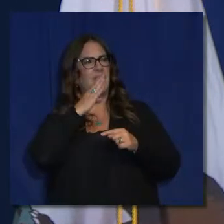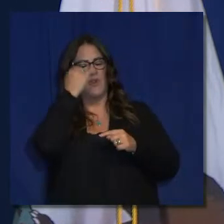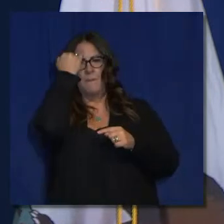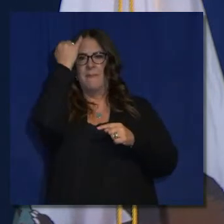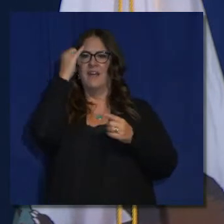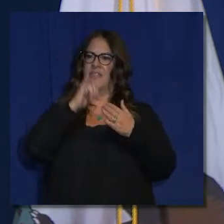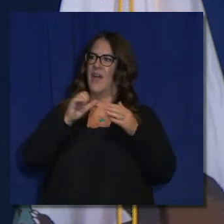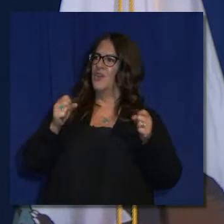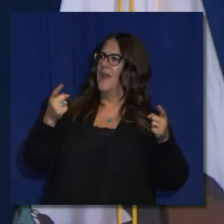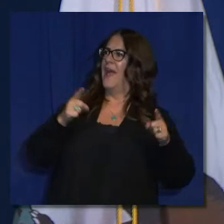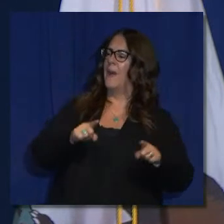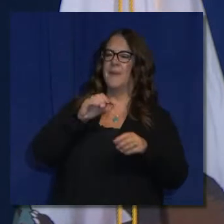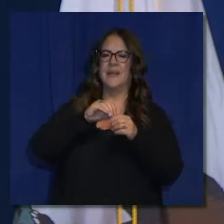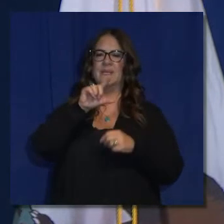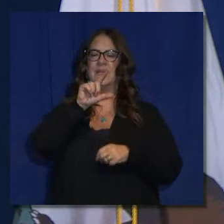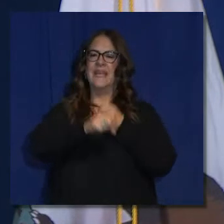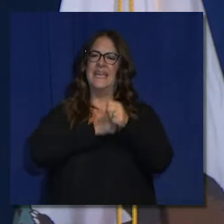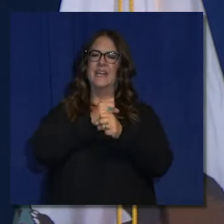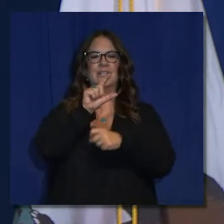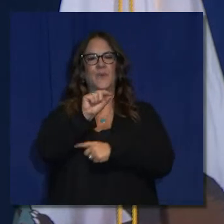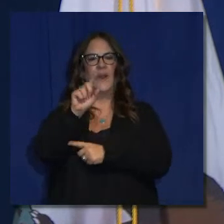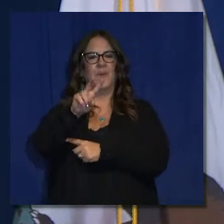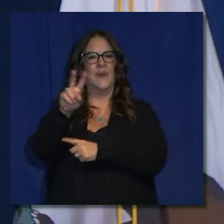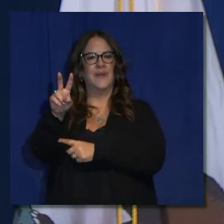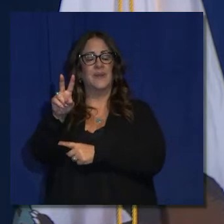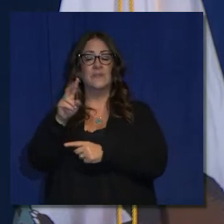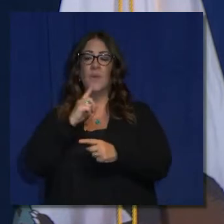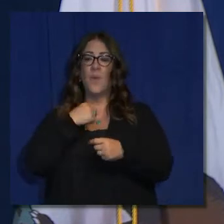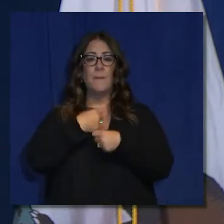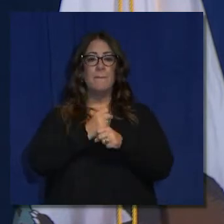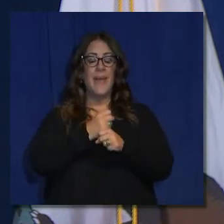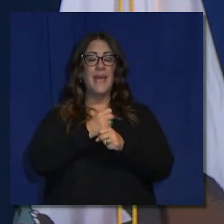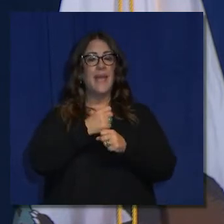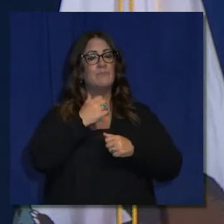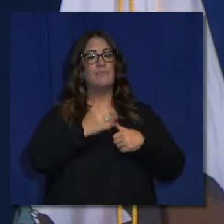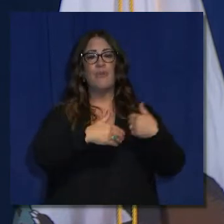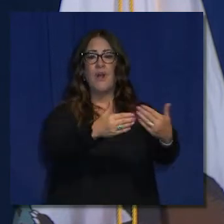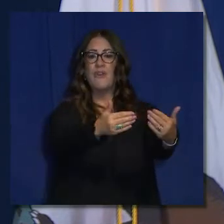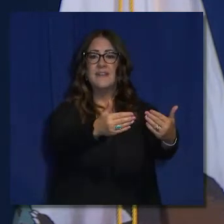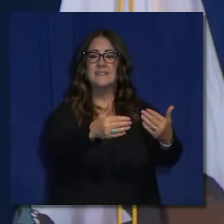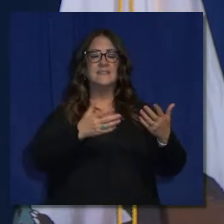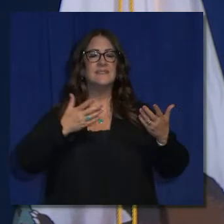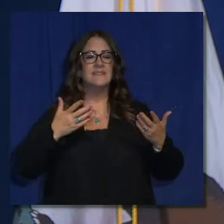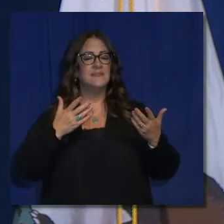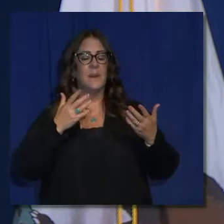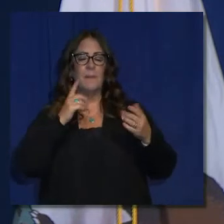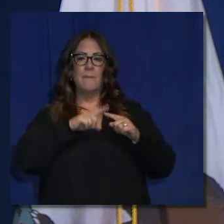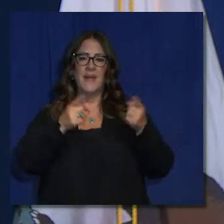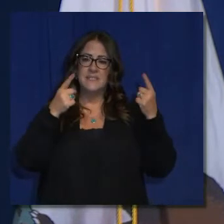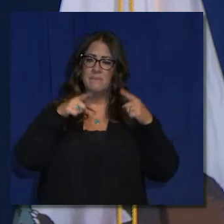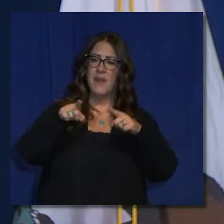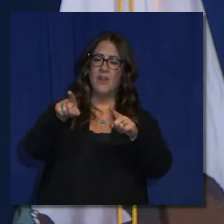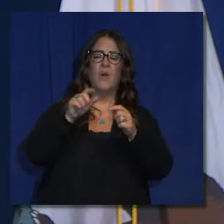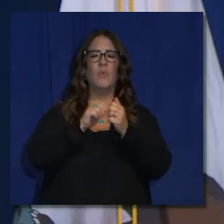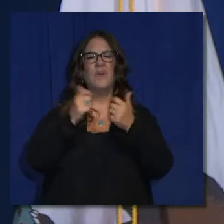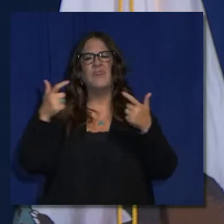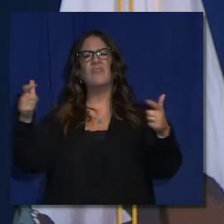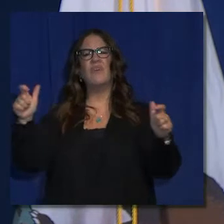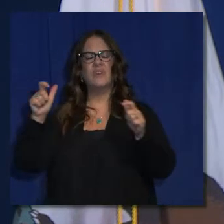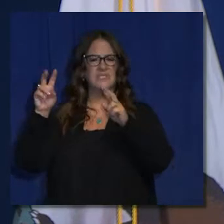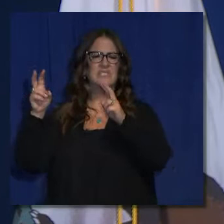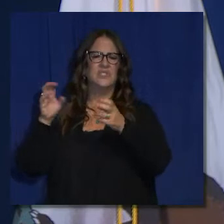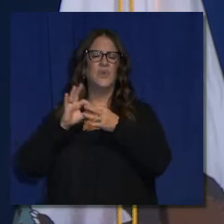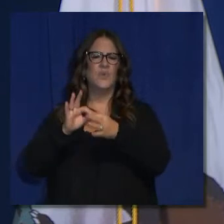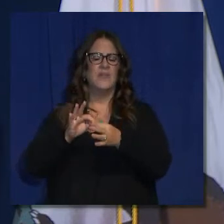in 2022. And so progress we are making, but it's parallel as it relates to the larger issue around